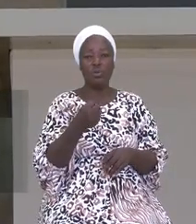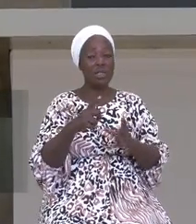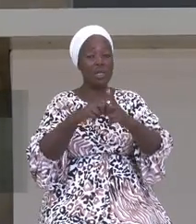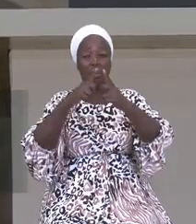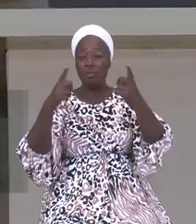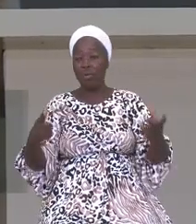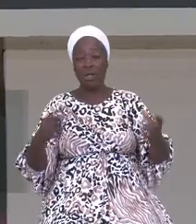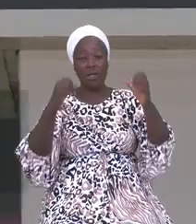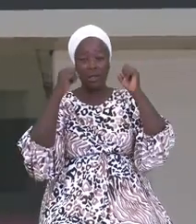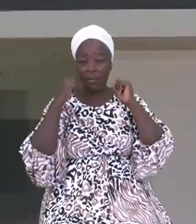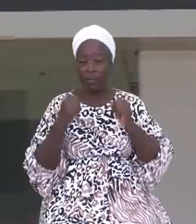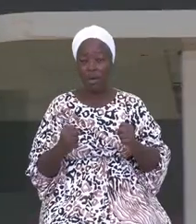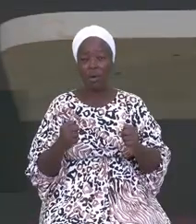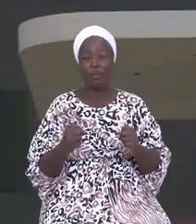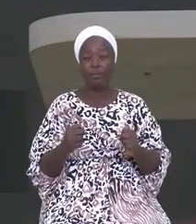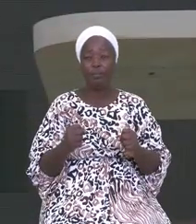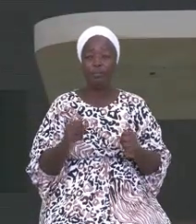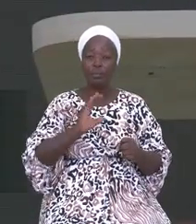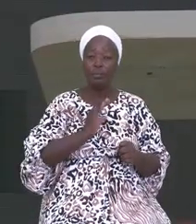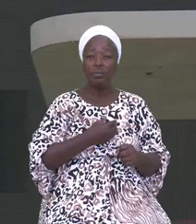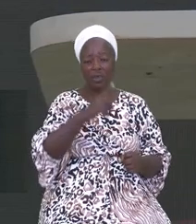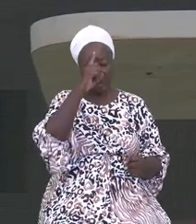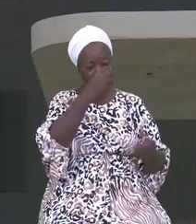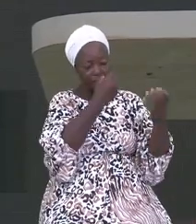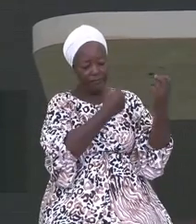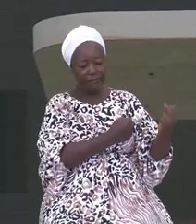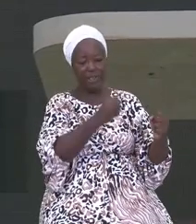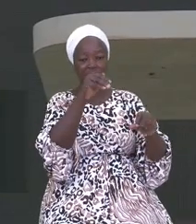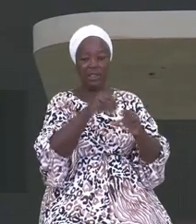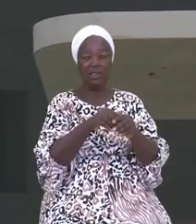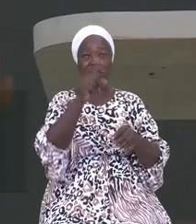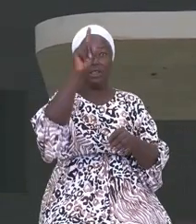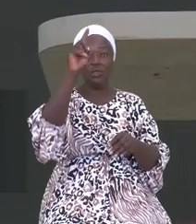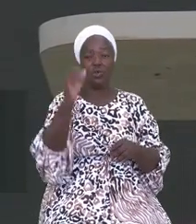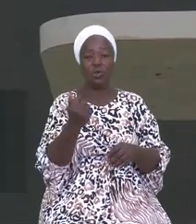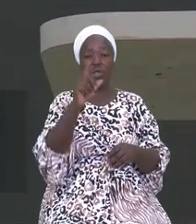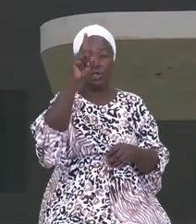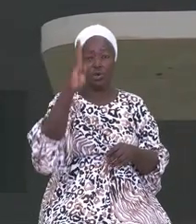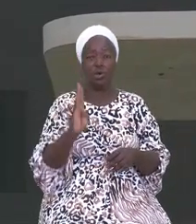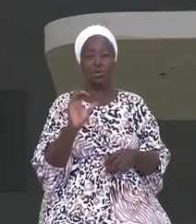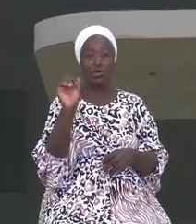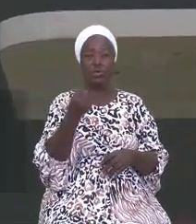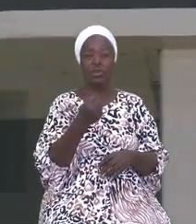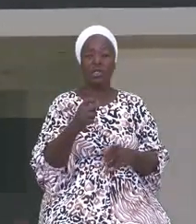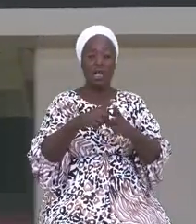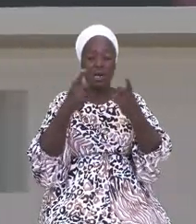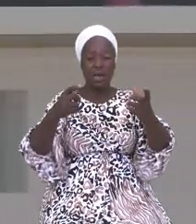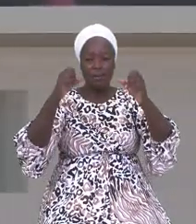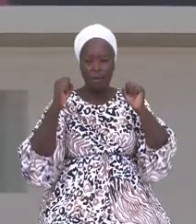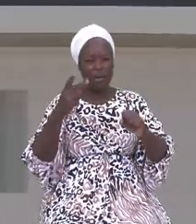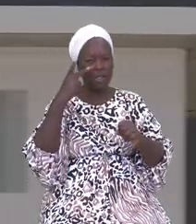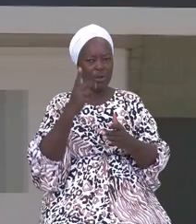power. Our faith in God's immense power. Look at what God